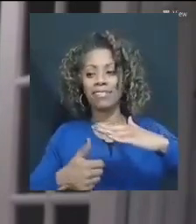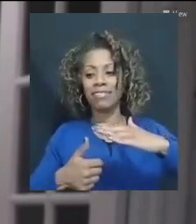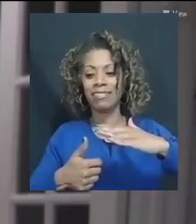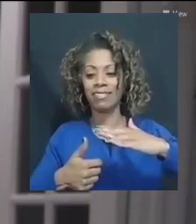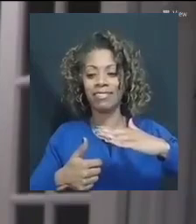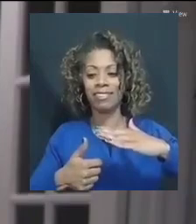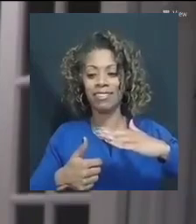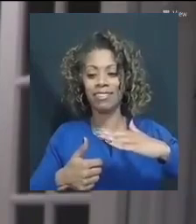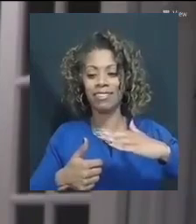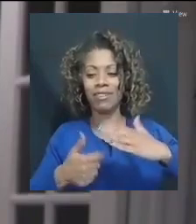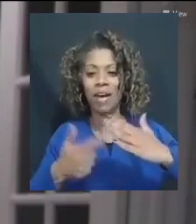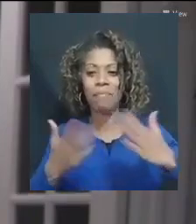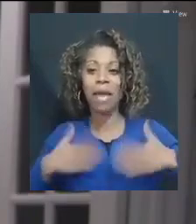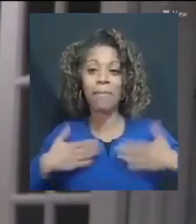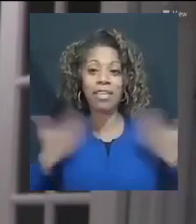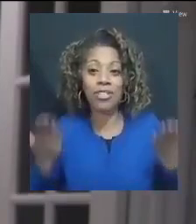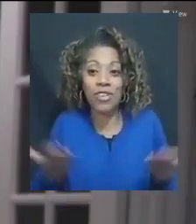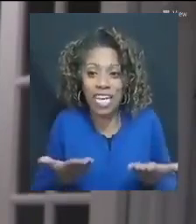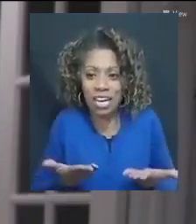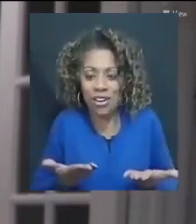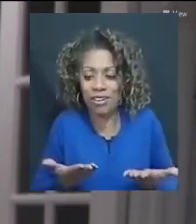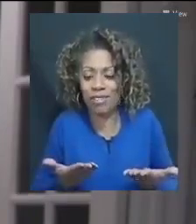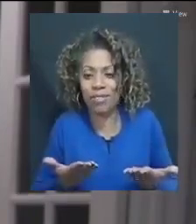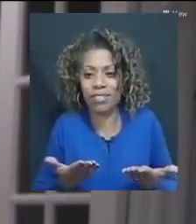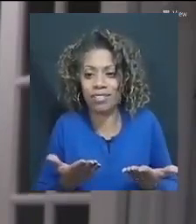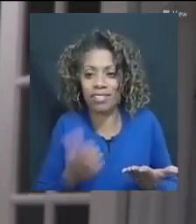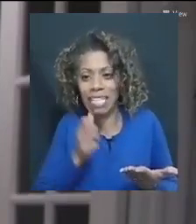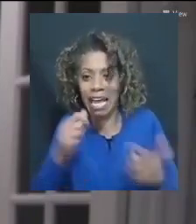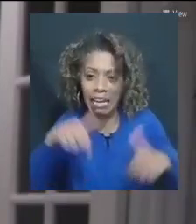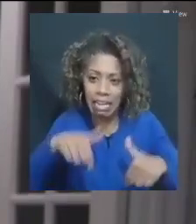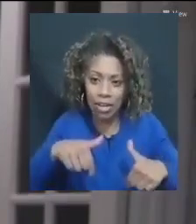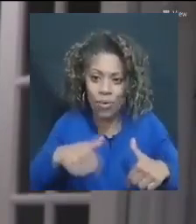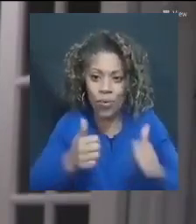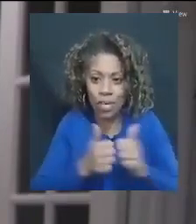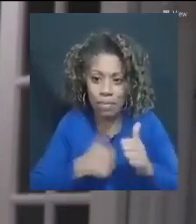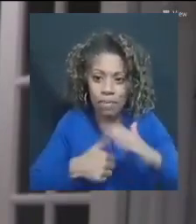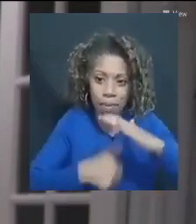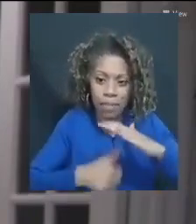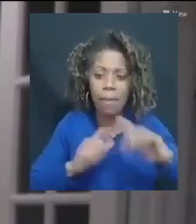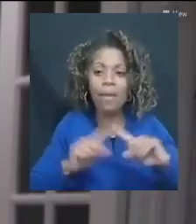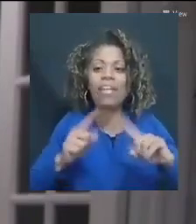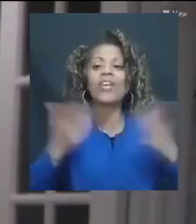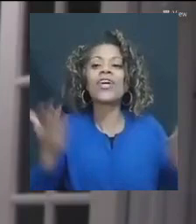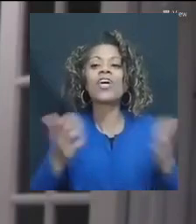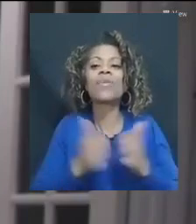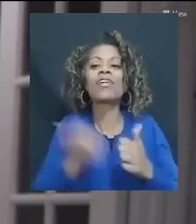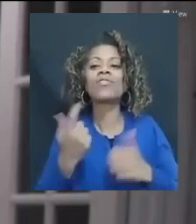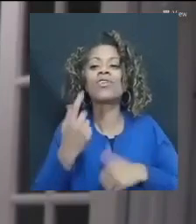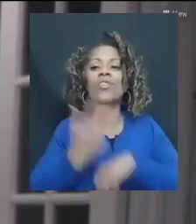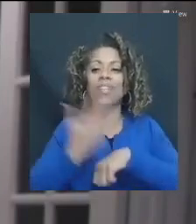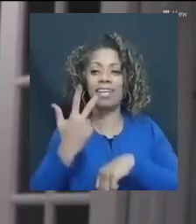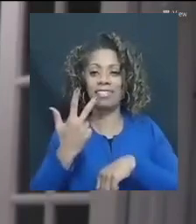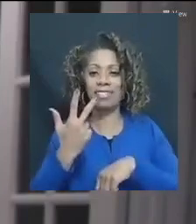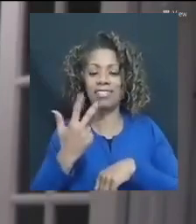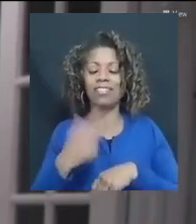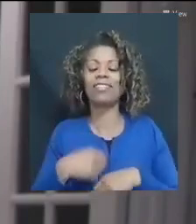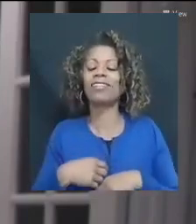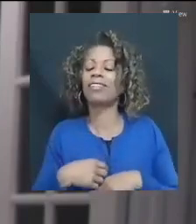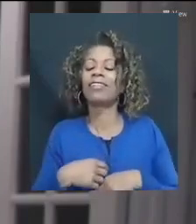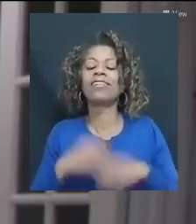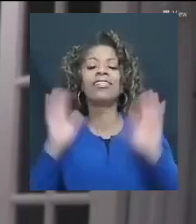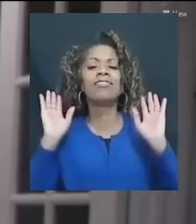but with us for the next couple of days. And listen, gang, this is going to be new. It's obviously different. We are